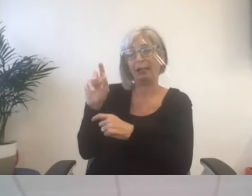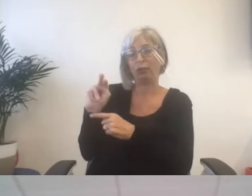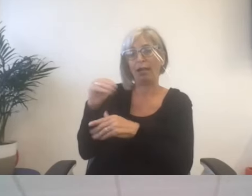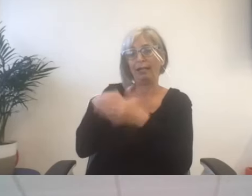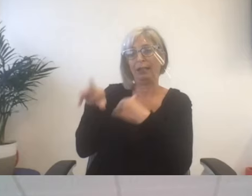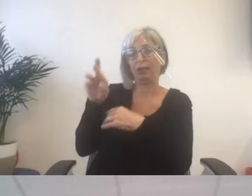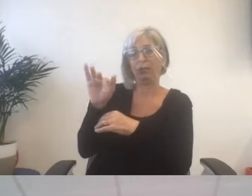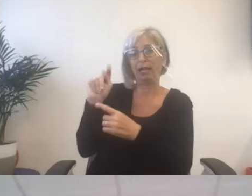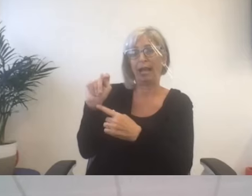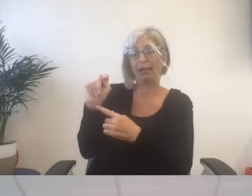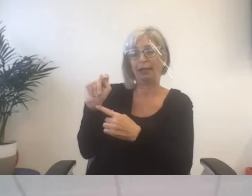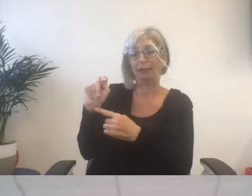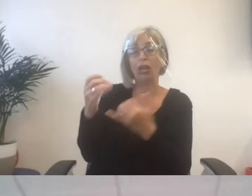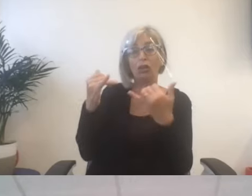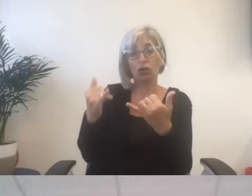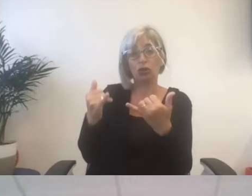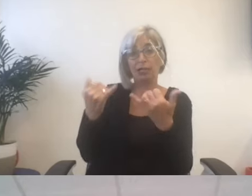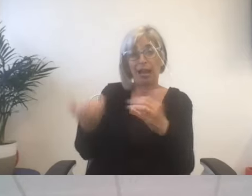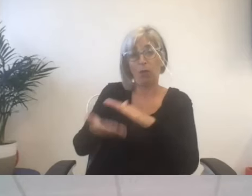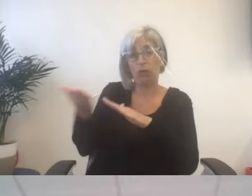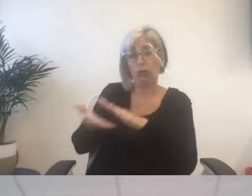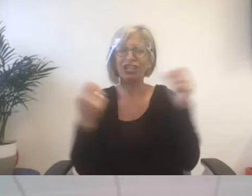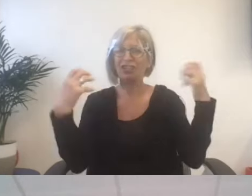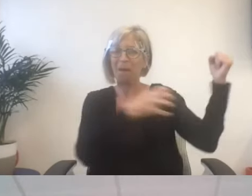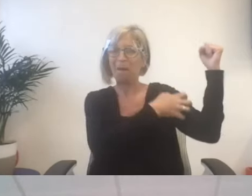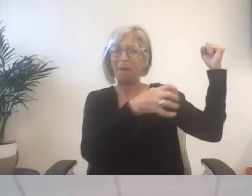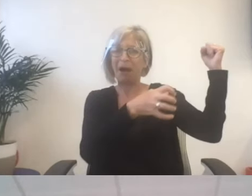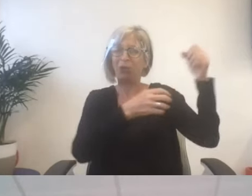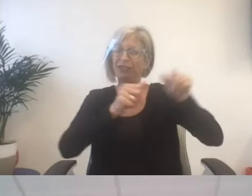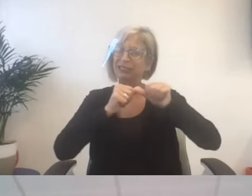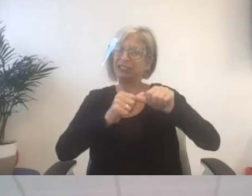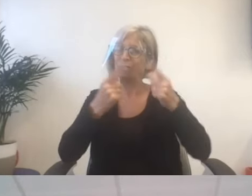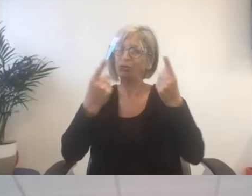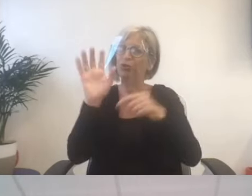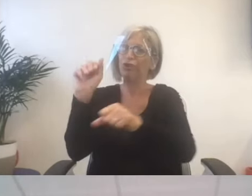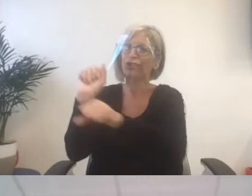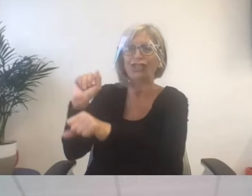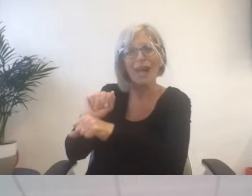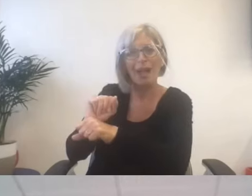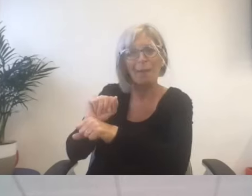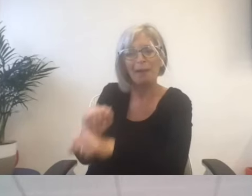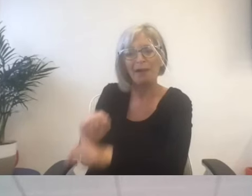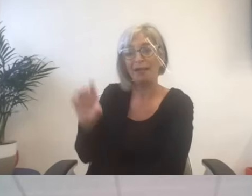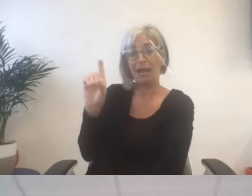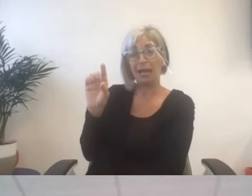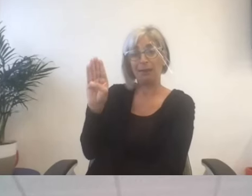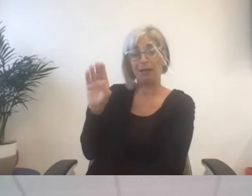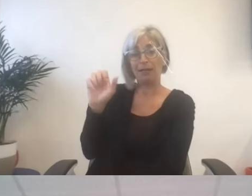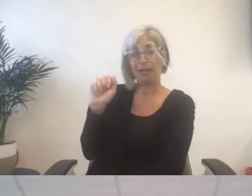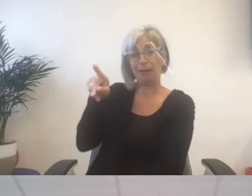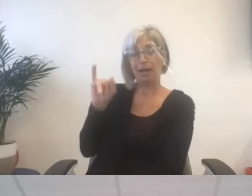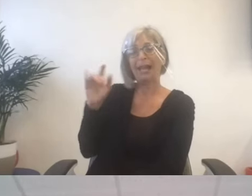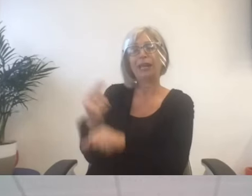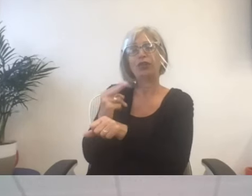I do currently have it running on both Mac and Windows. For the database calls and the API, I used